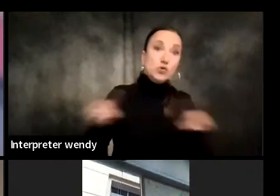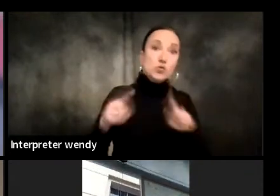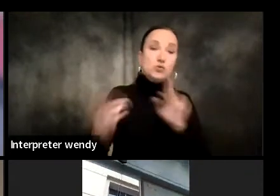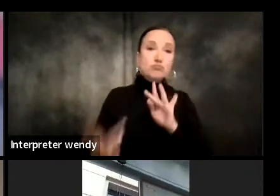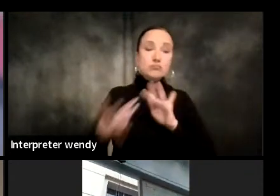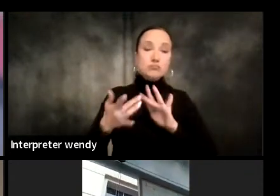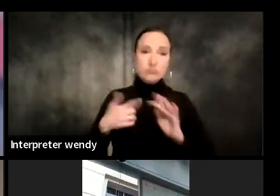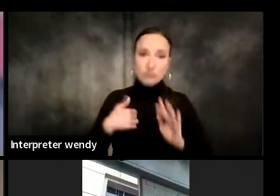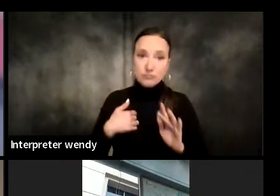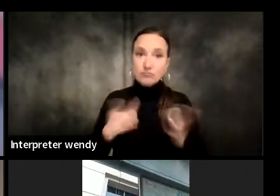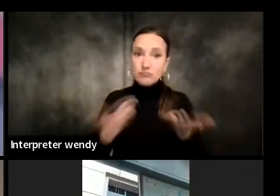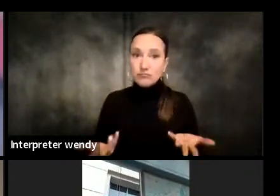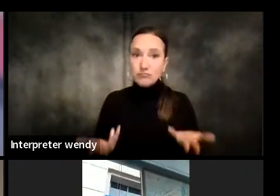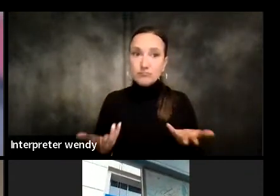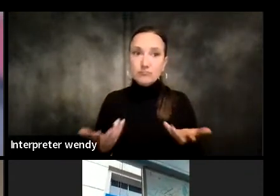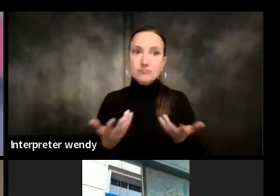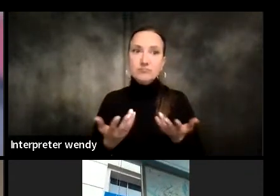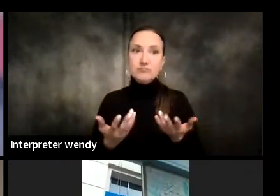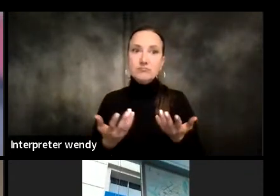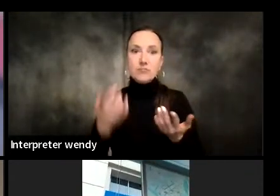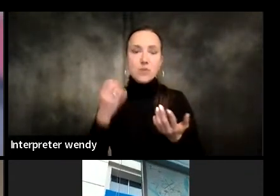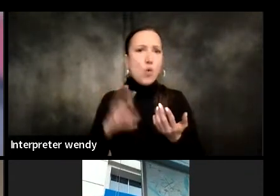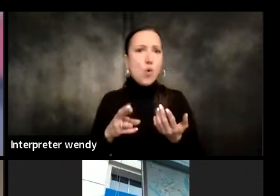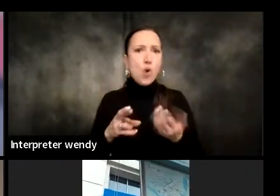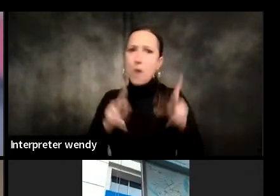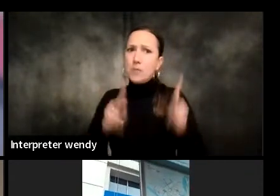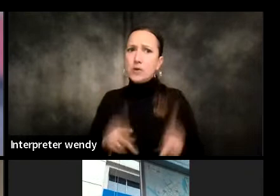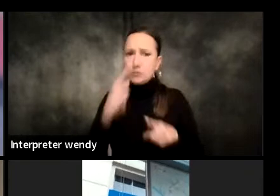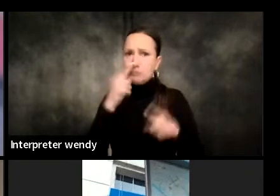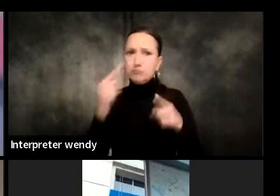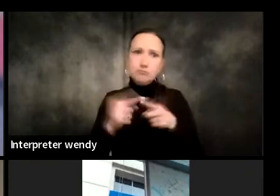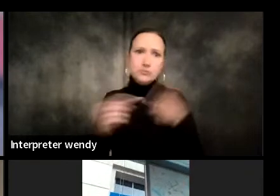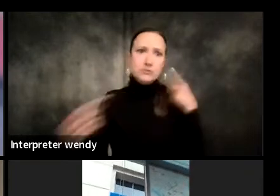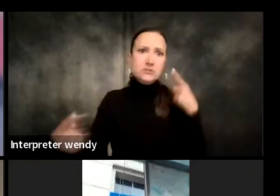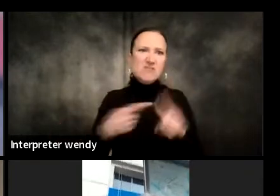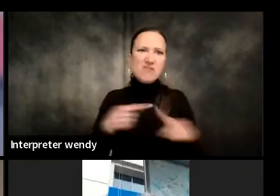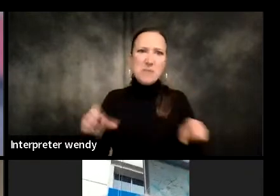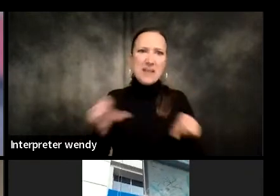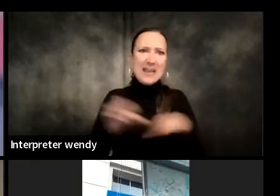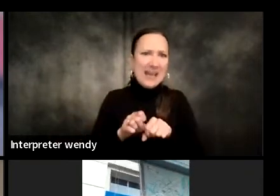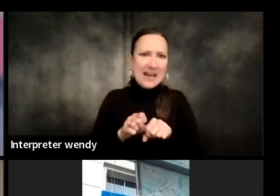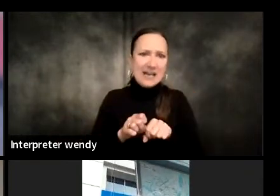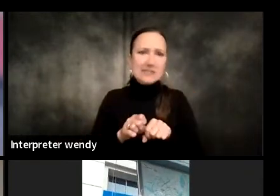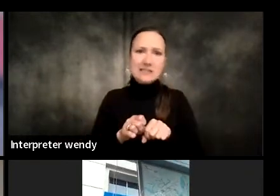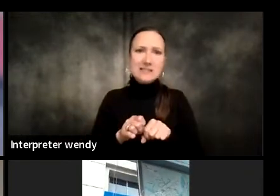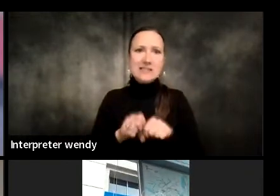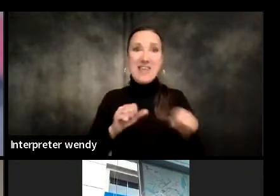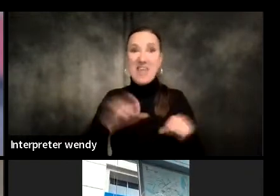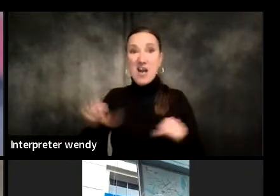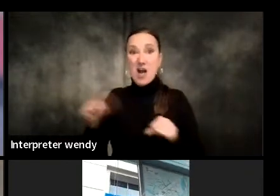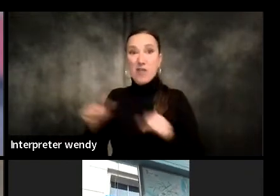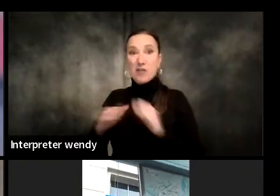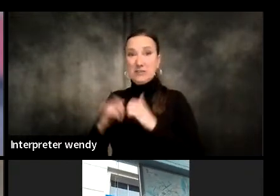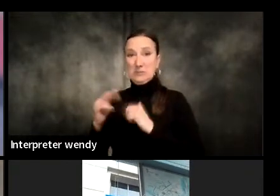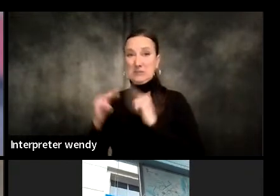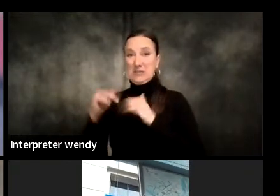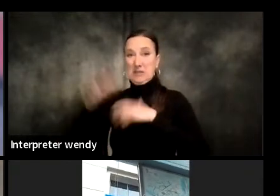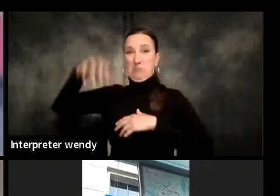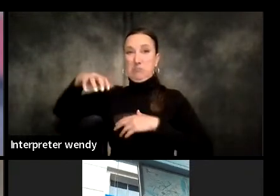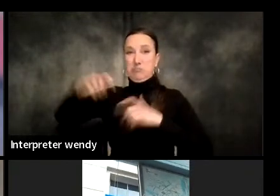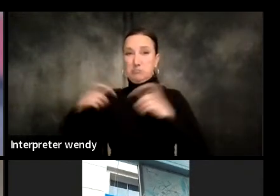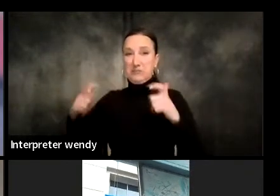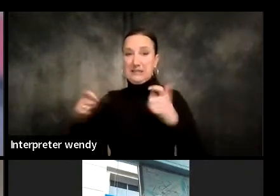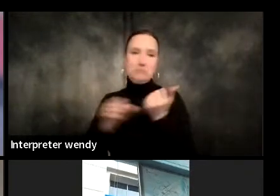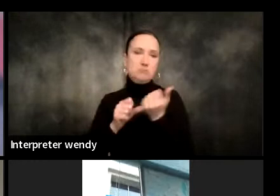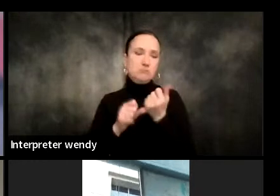that is adversely affected by being displaced by this outsized development. And if you need some assistance, I can assist